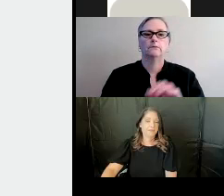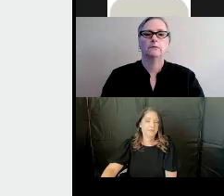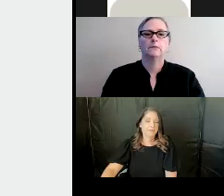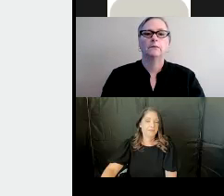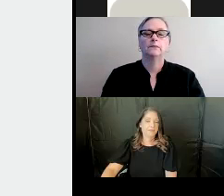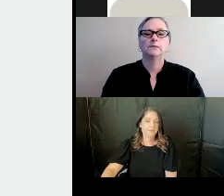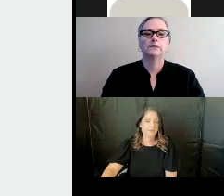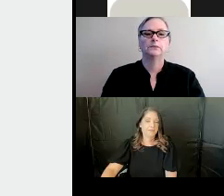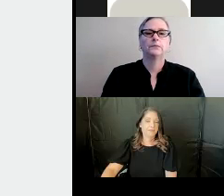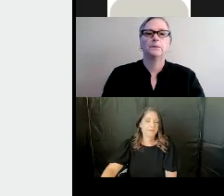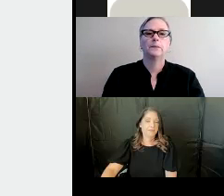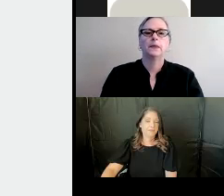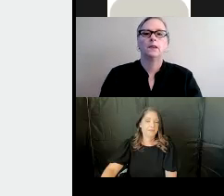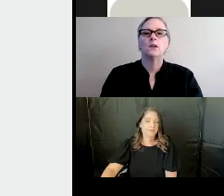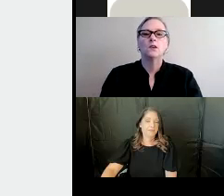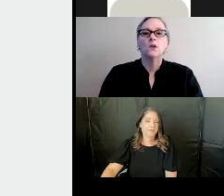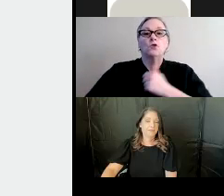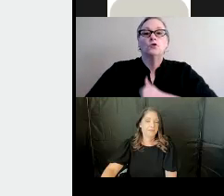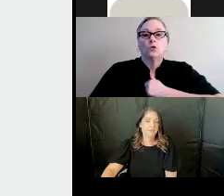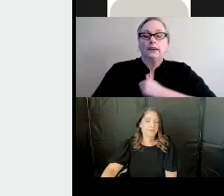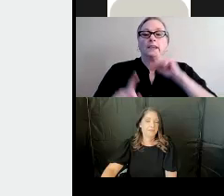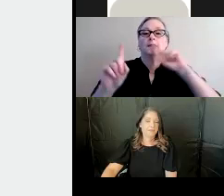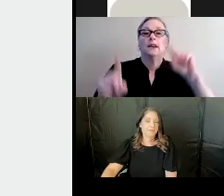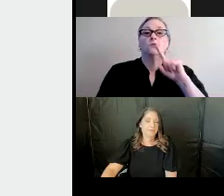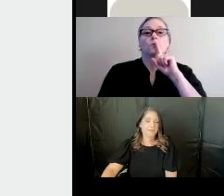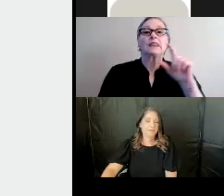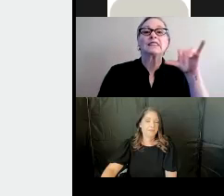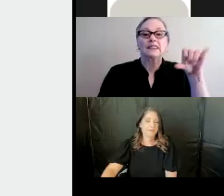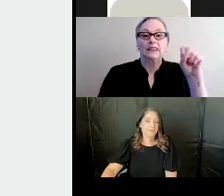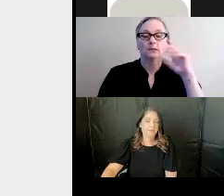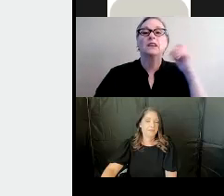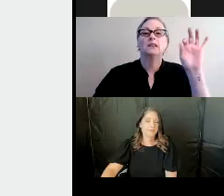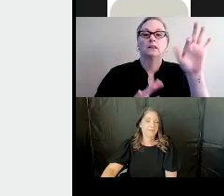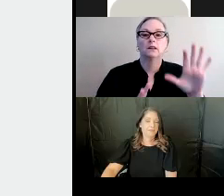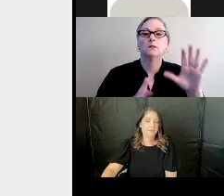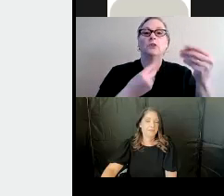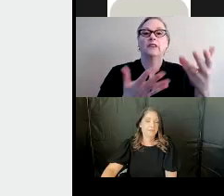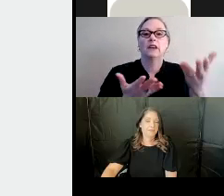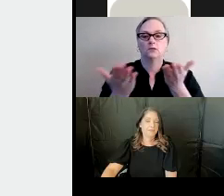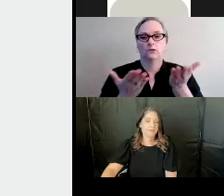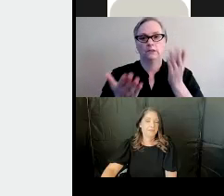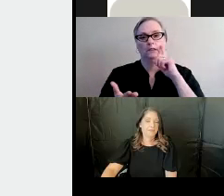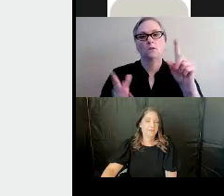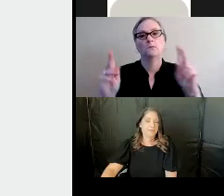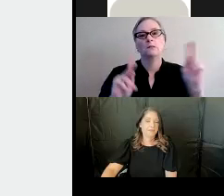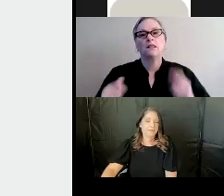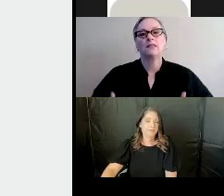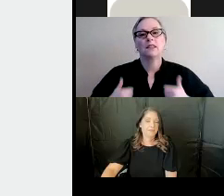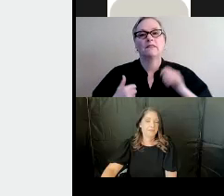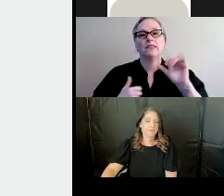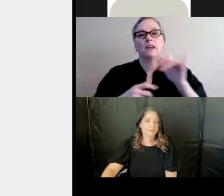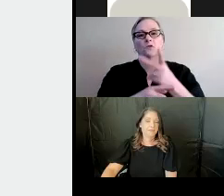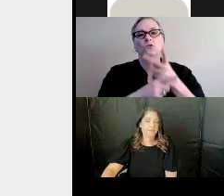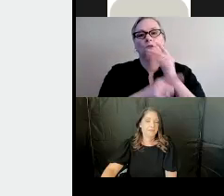So the answer is yes, because the chaplain is providing services to persons living in the nursing home. Here, I would like